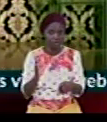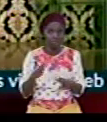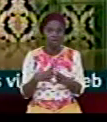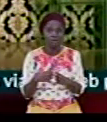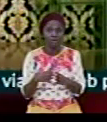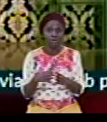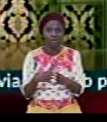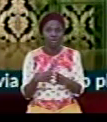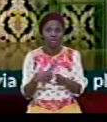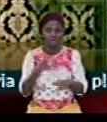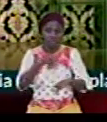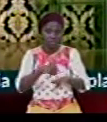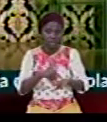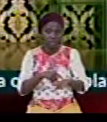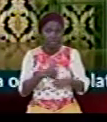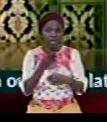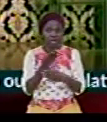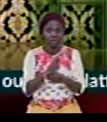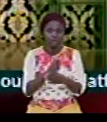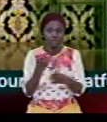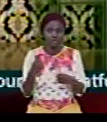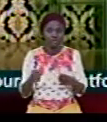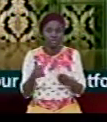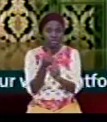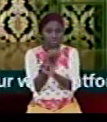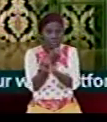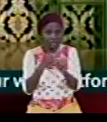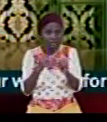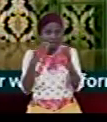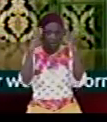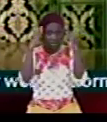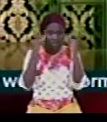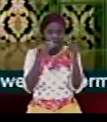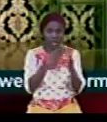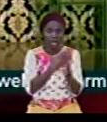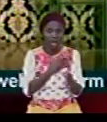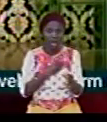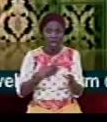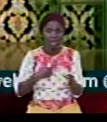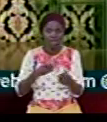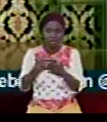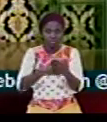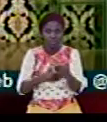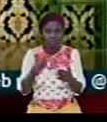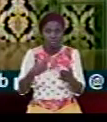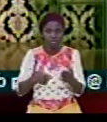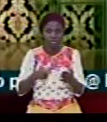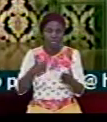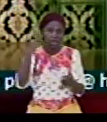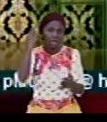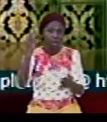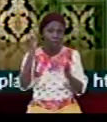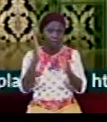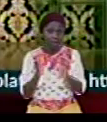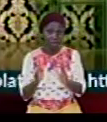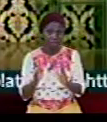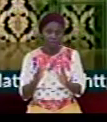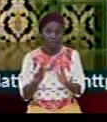between the salvation experience and before Pastor said the last